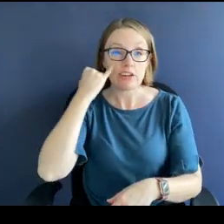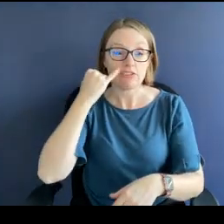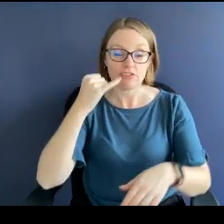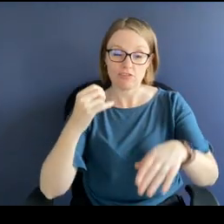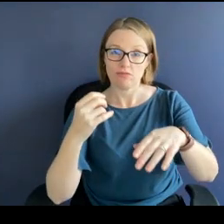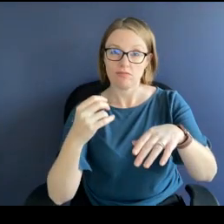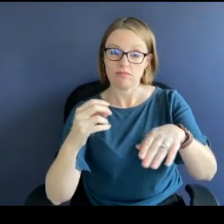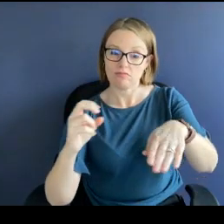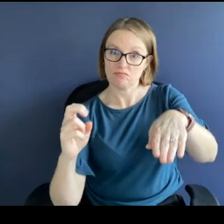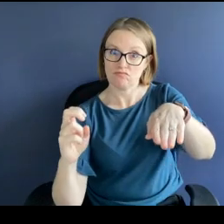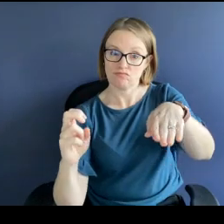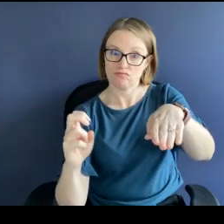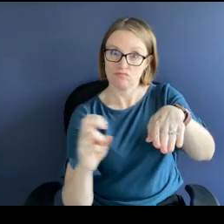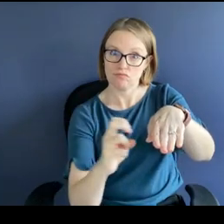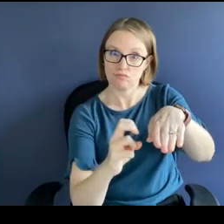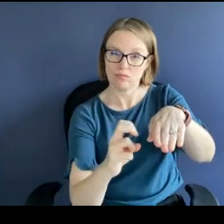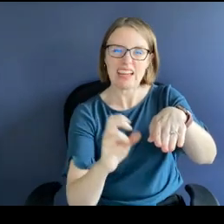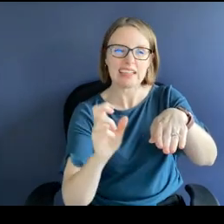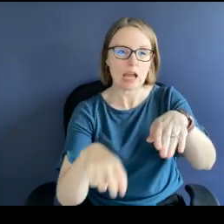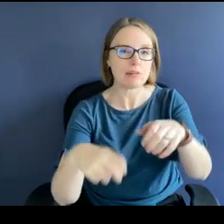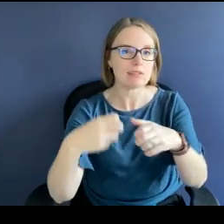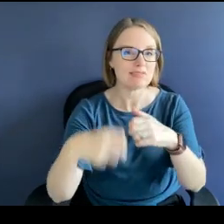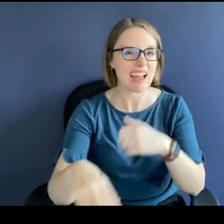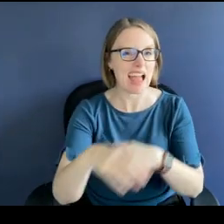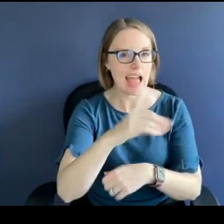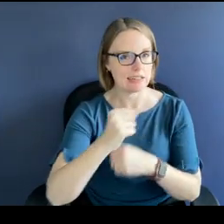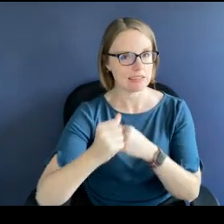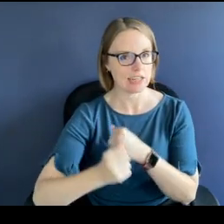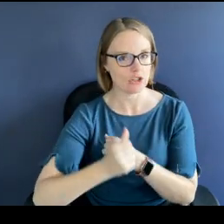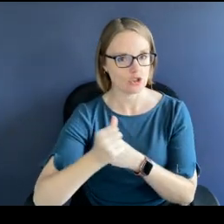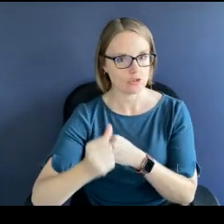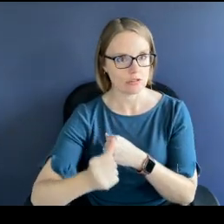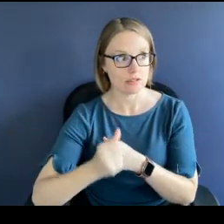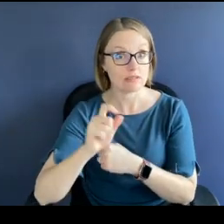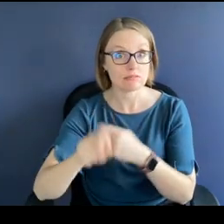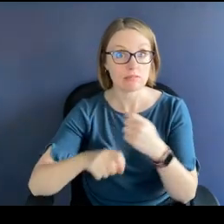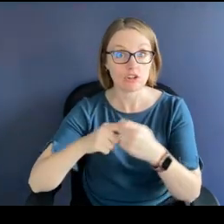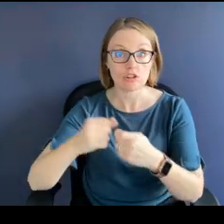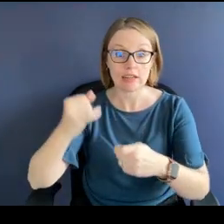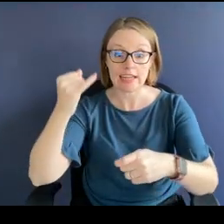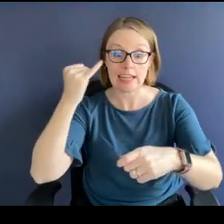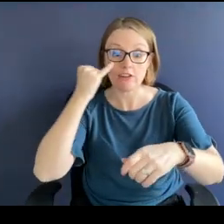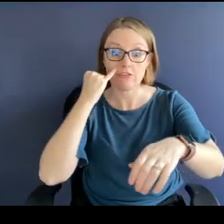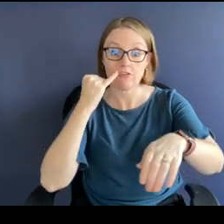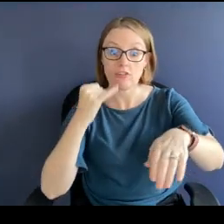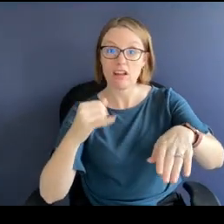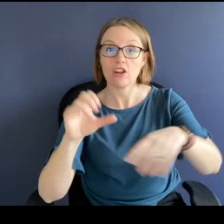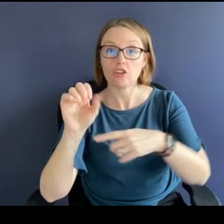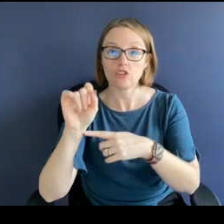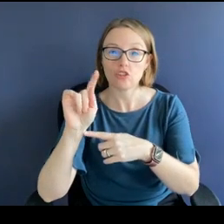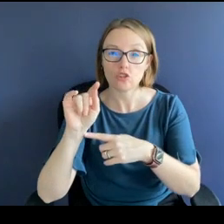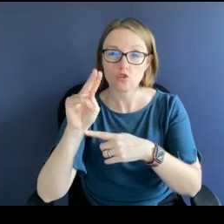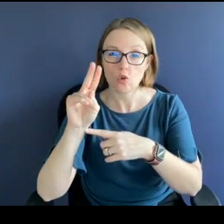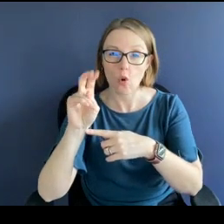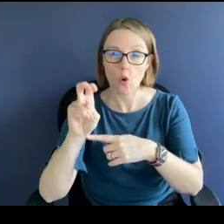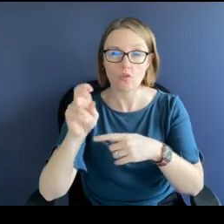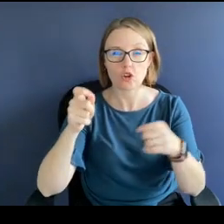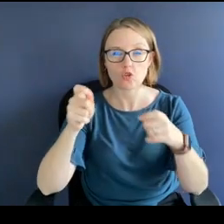and unsafe, especially when controls are located at the back of the